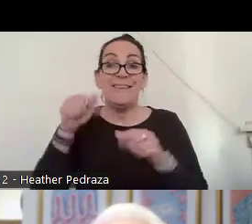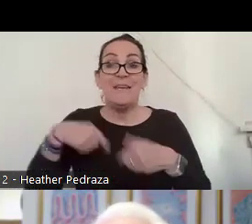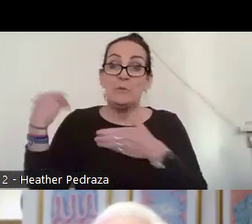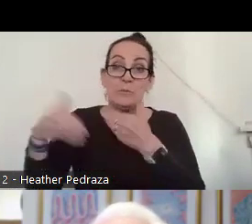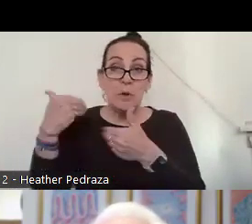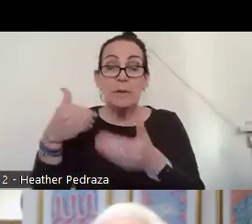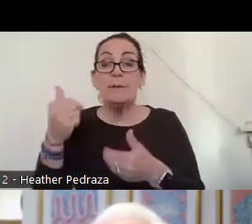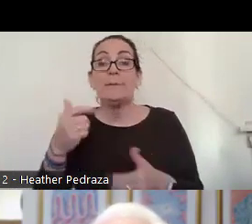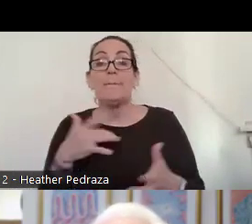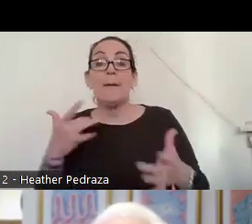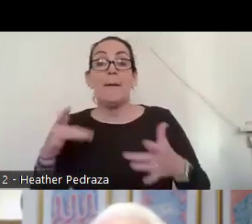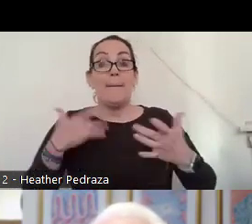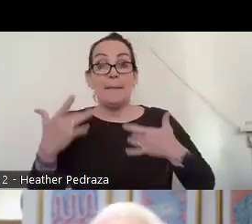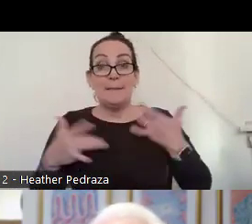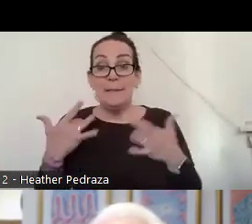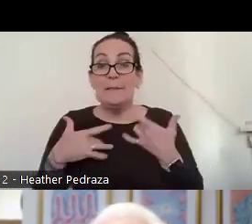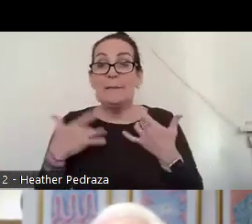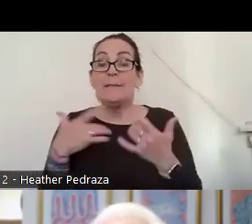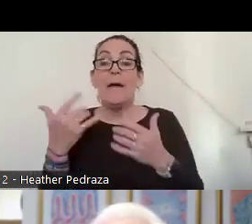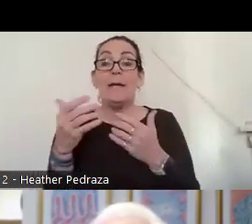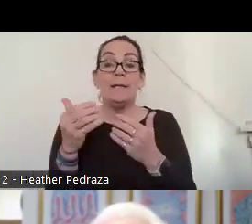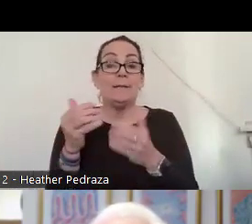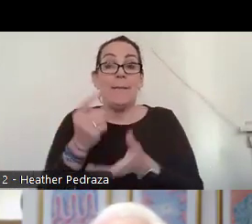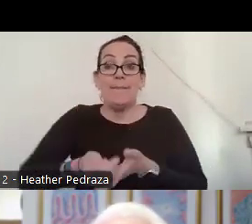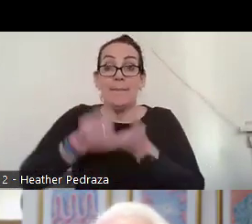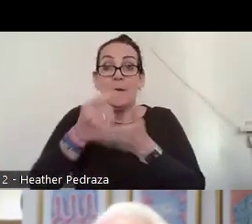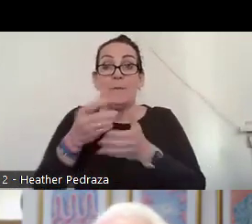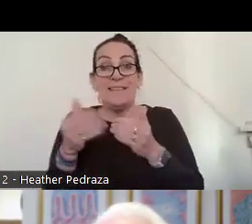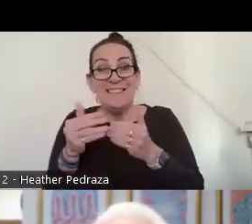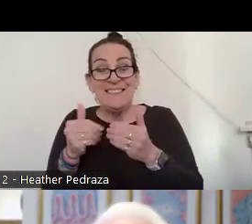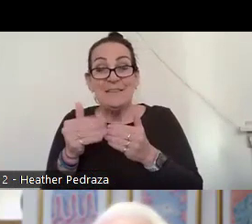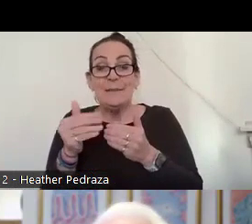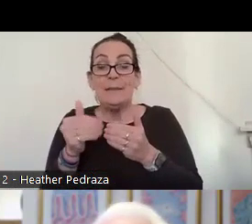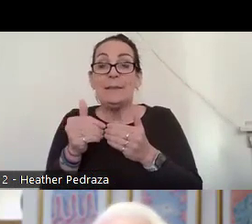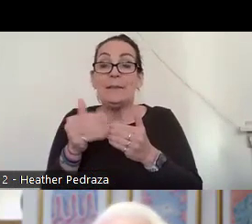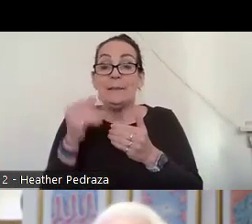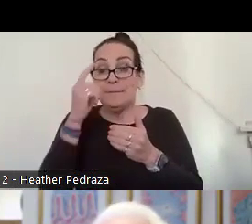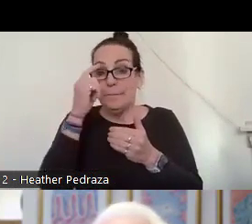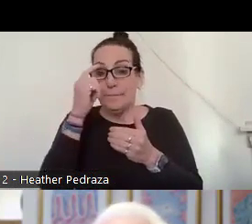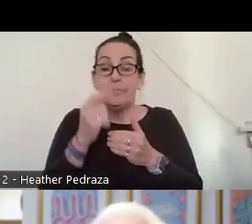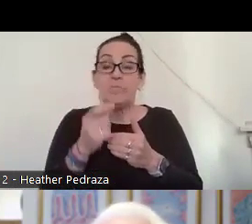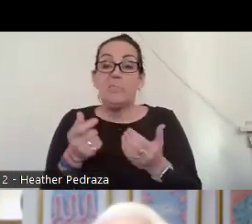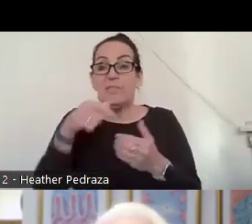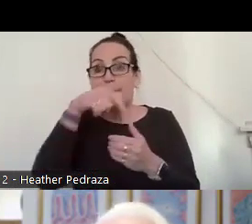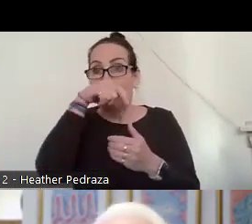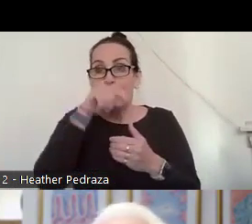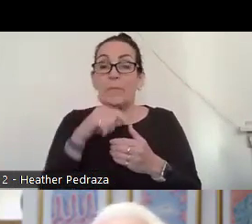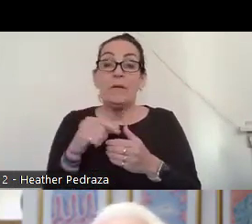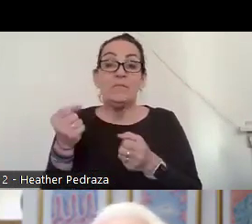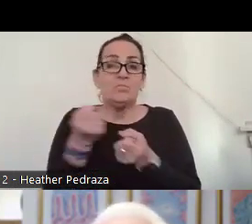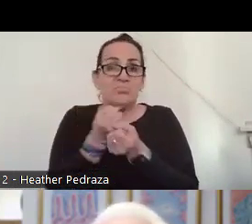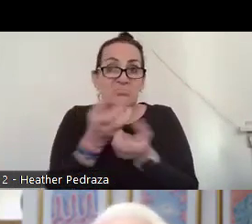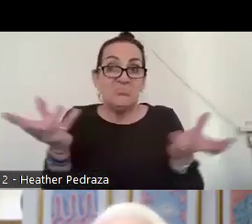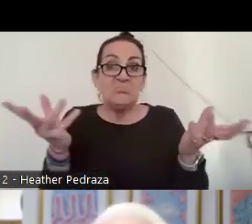I'm eager to have therapies that are easy to take, that can be easily sort of distributed